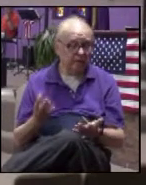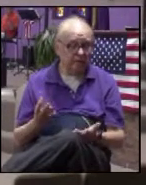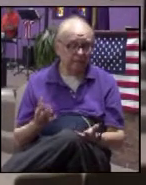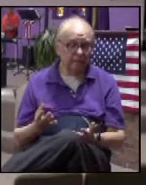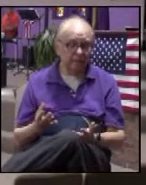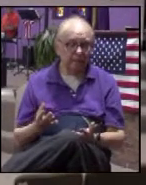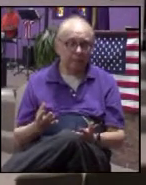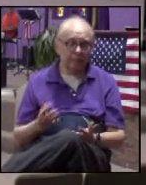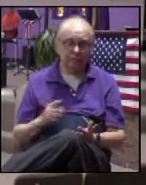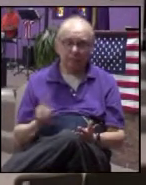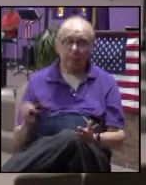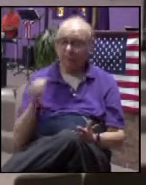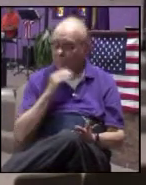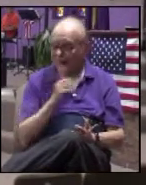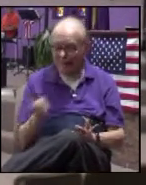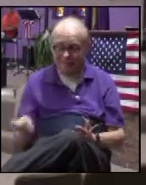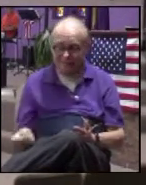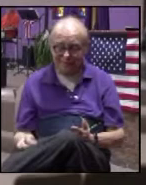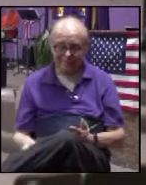You guys are all liars.